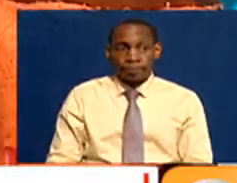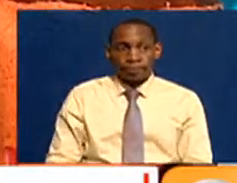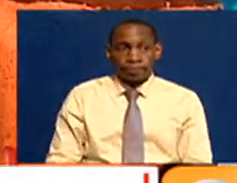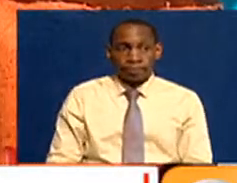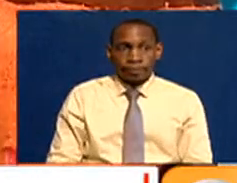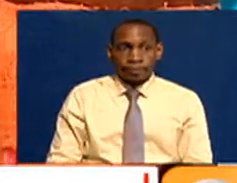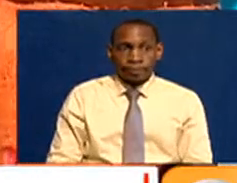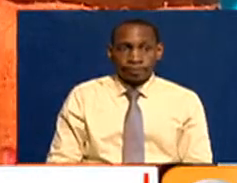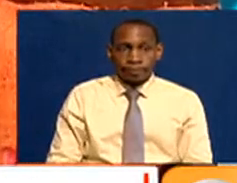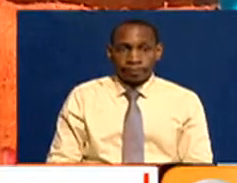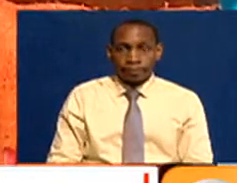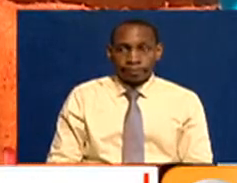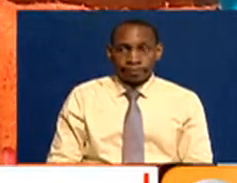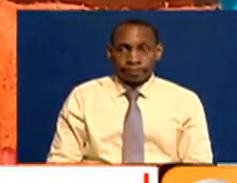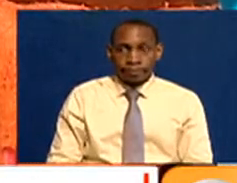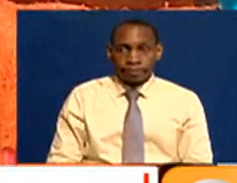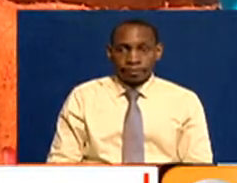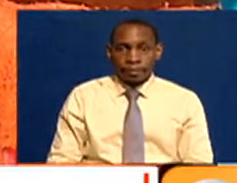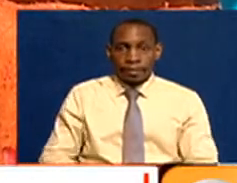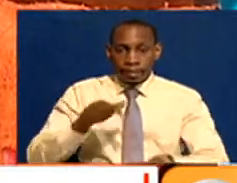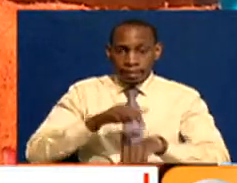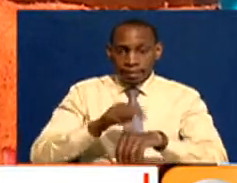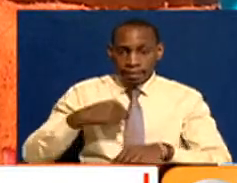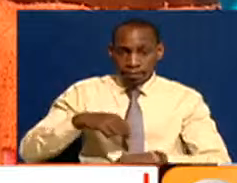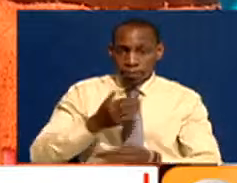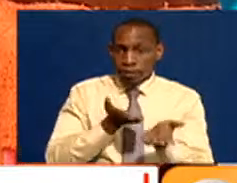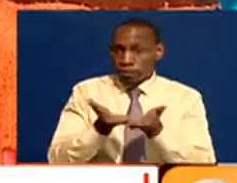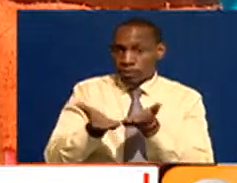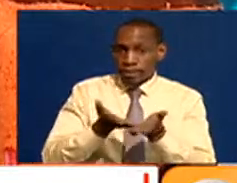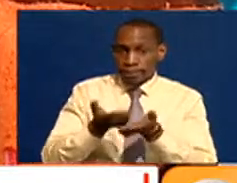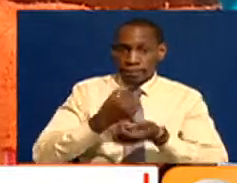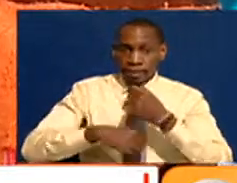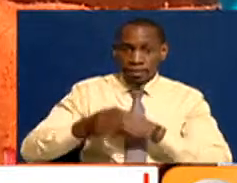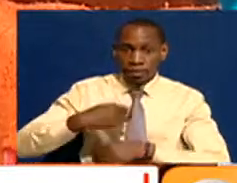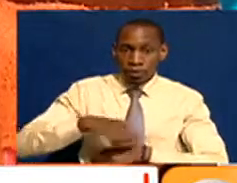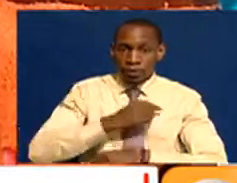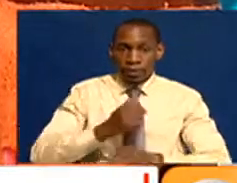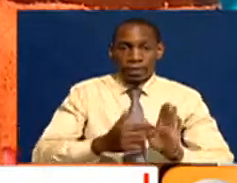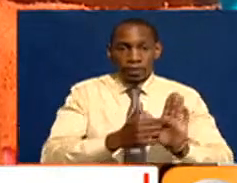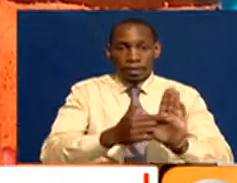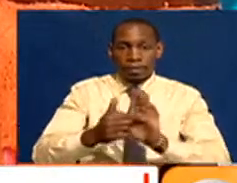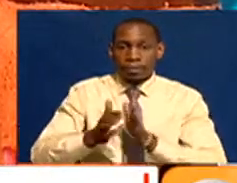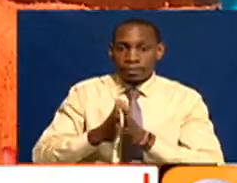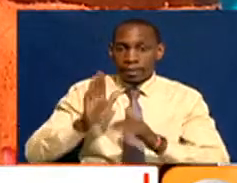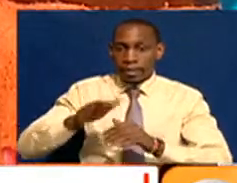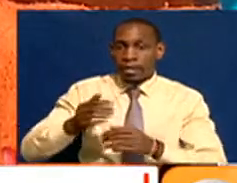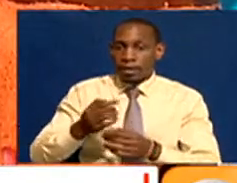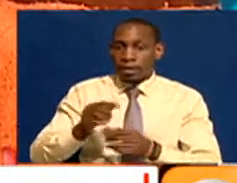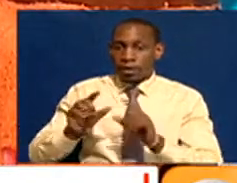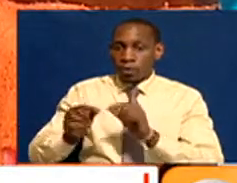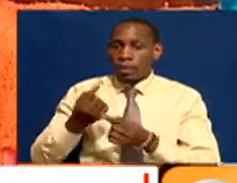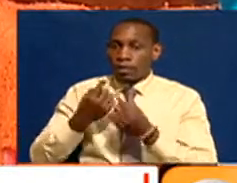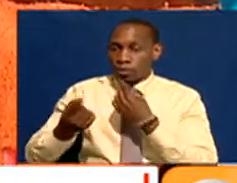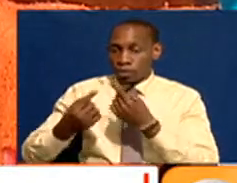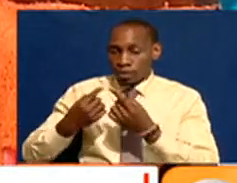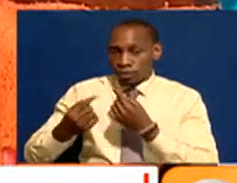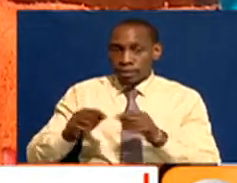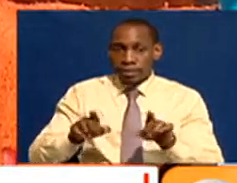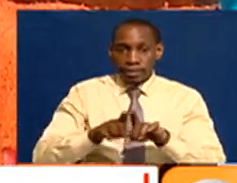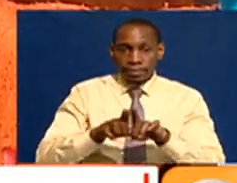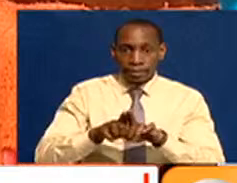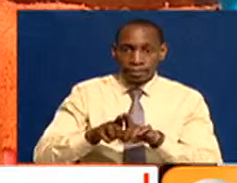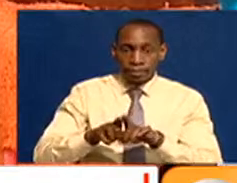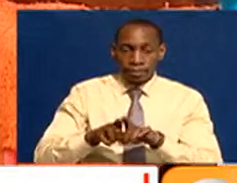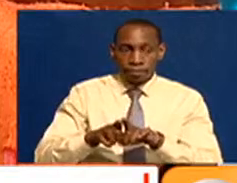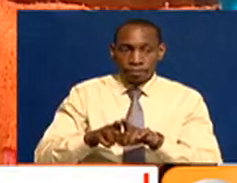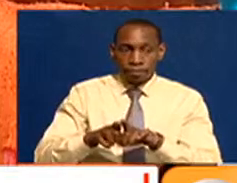this period of time that we are serving, that our actions will speak louder than our words, that we will be able to be